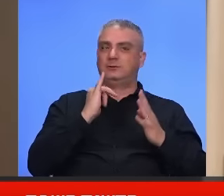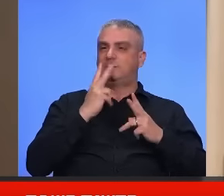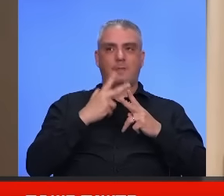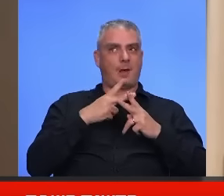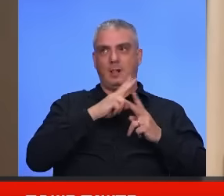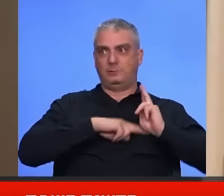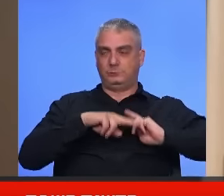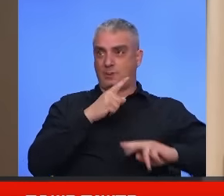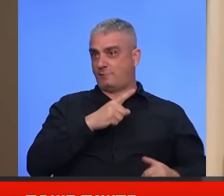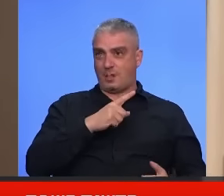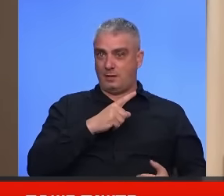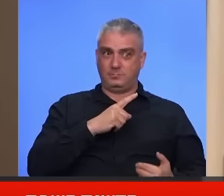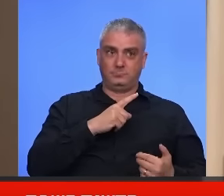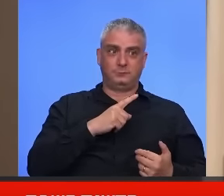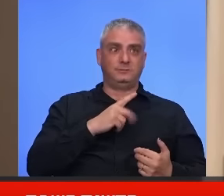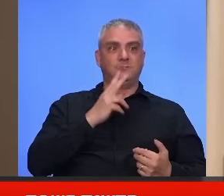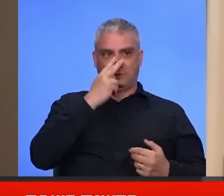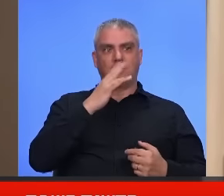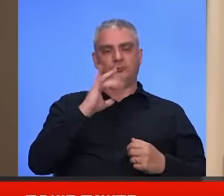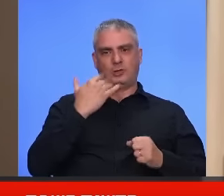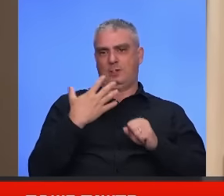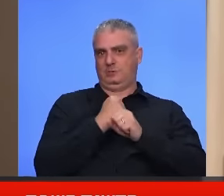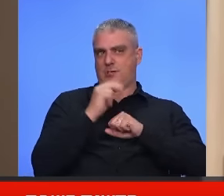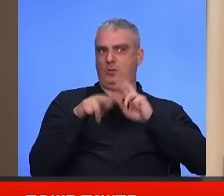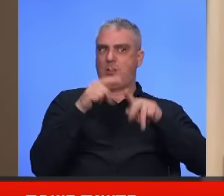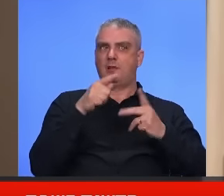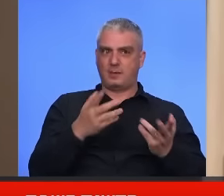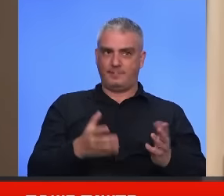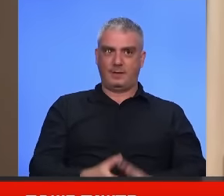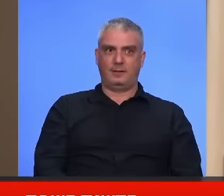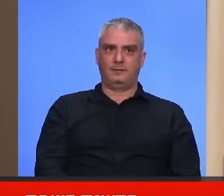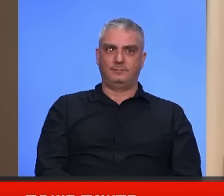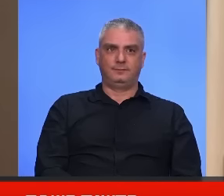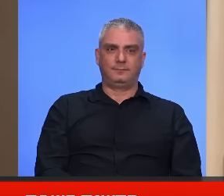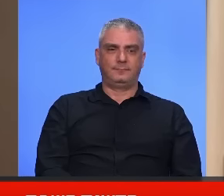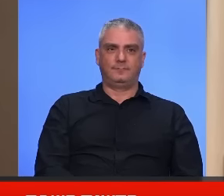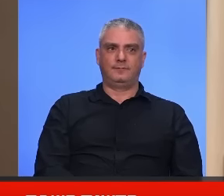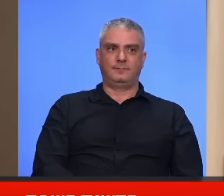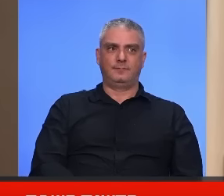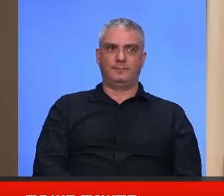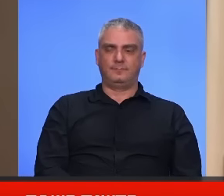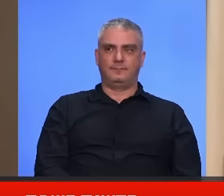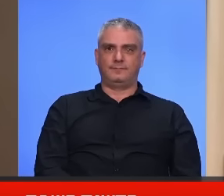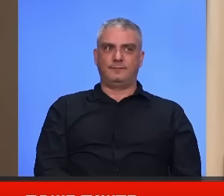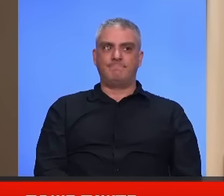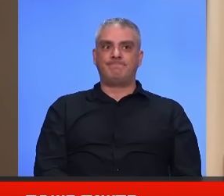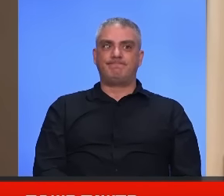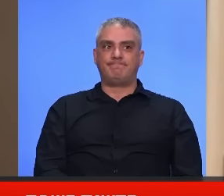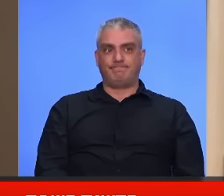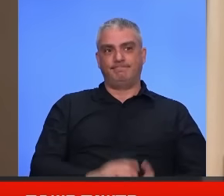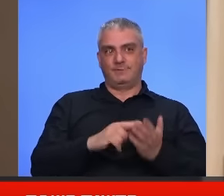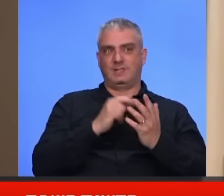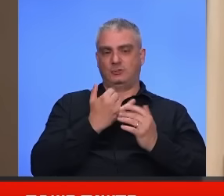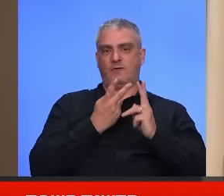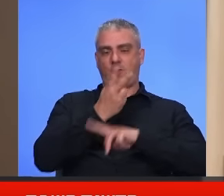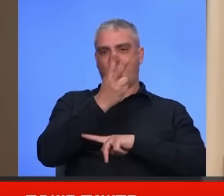was there presumably has been optimally taken out, and that's why she's